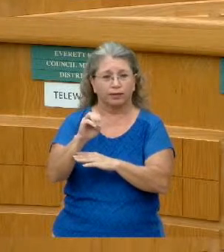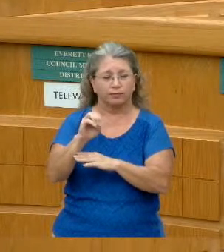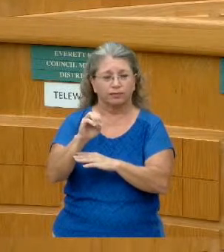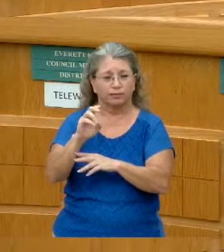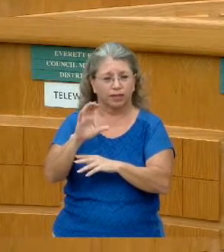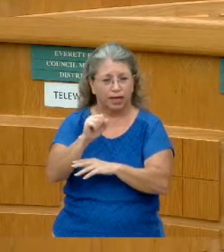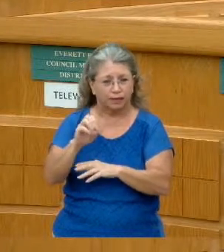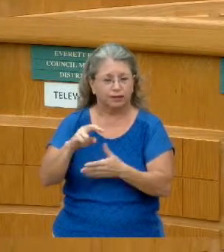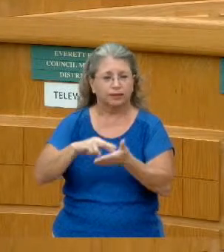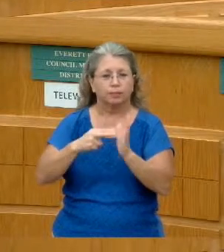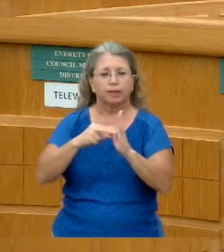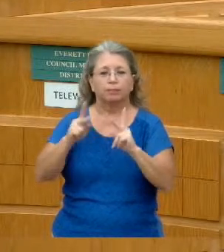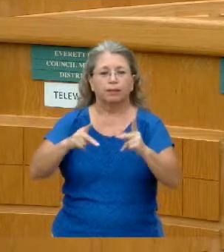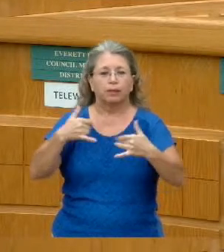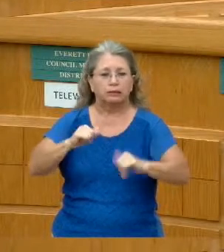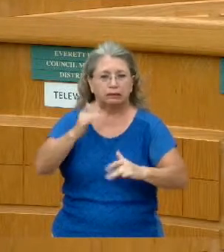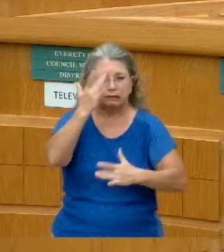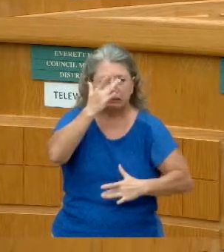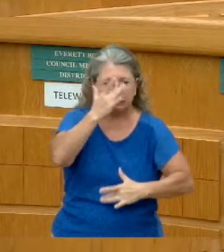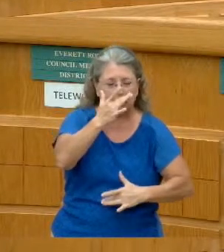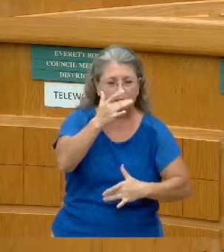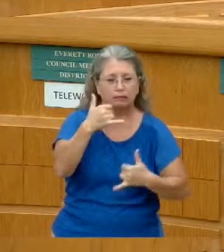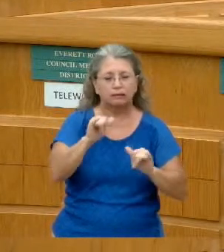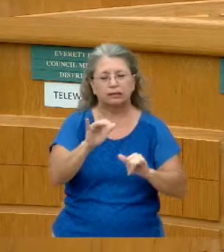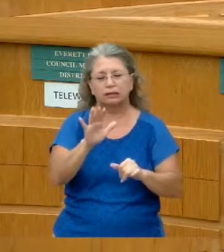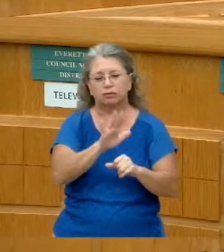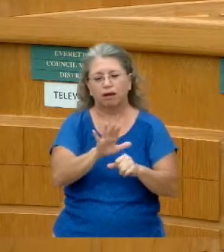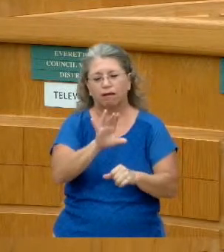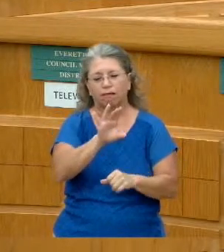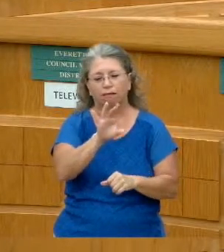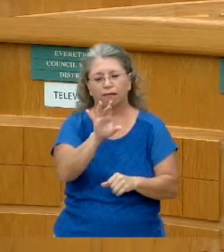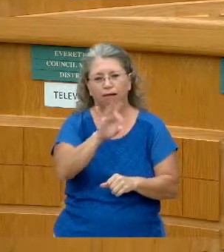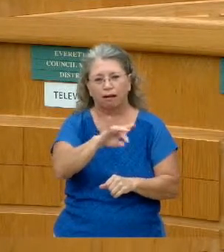And we're still at about 88, 89%